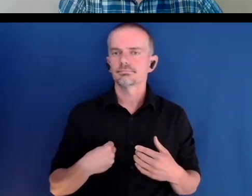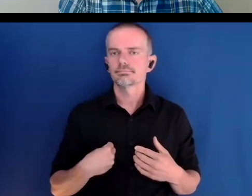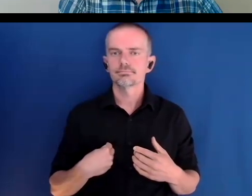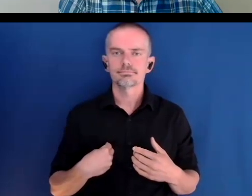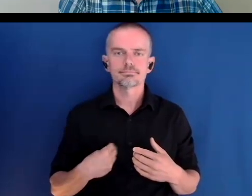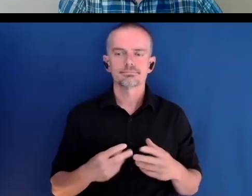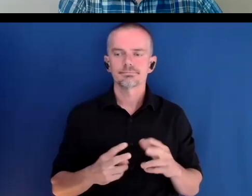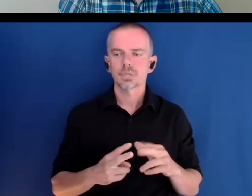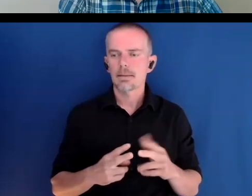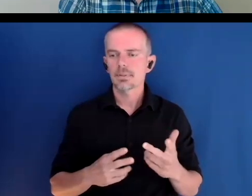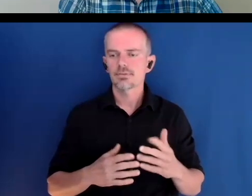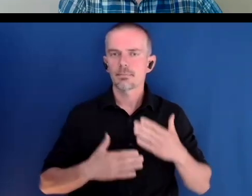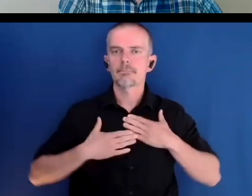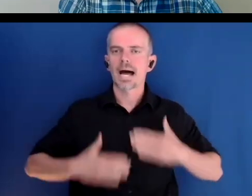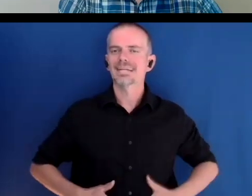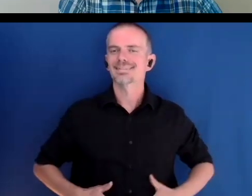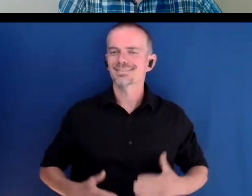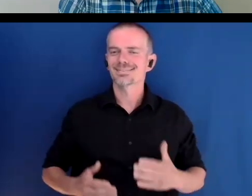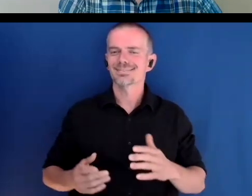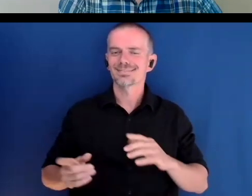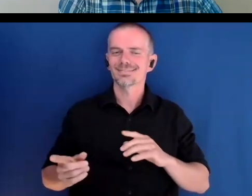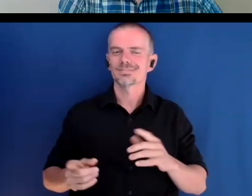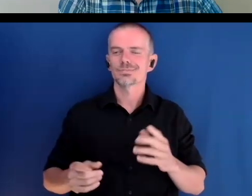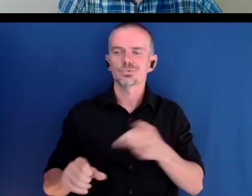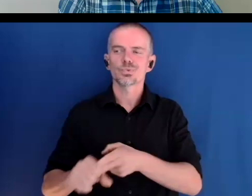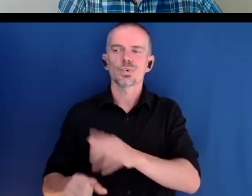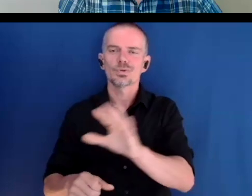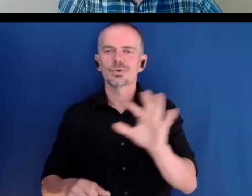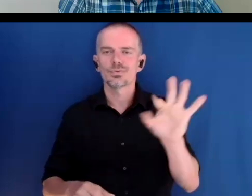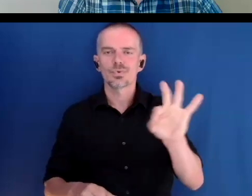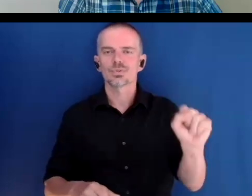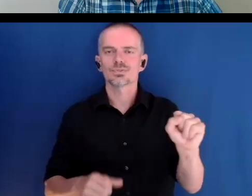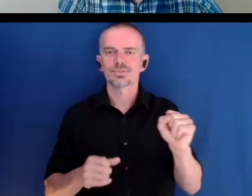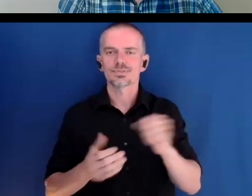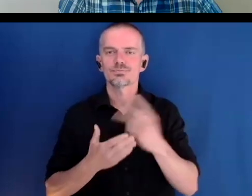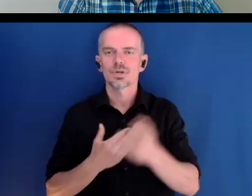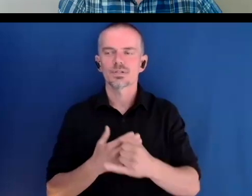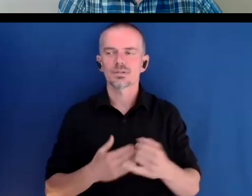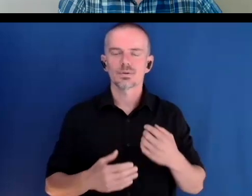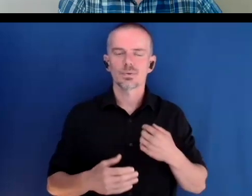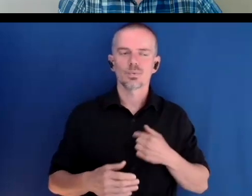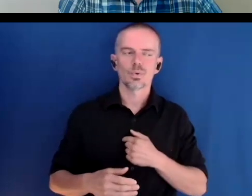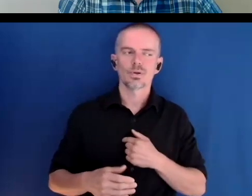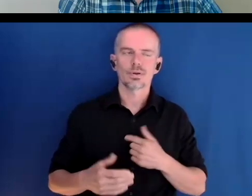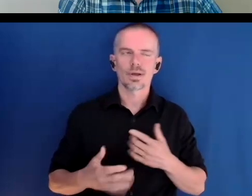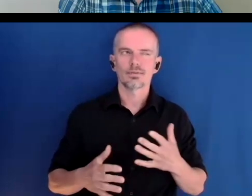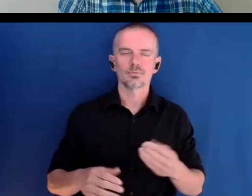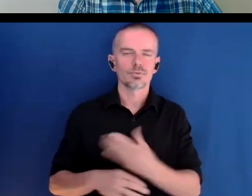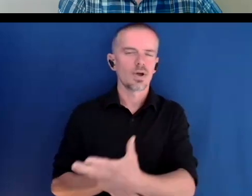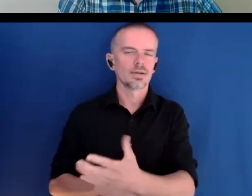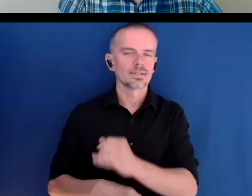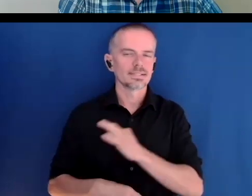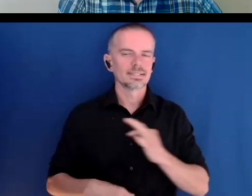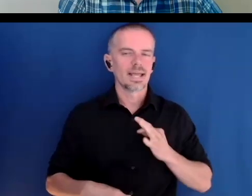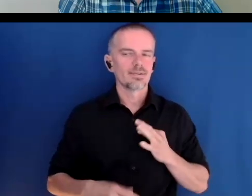bodies, some boots on the ground to support a Forest Service project. So we're effectively providing an employment resource to